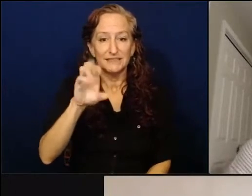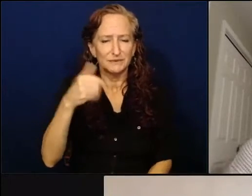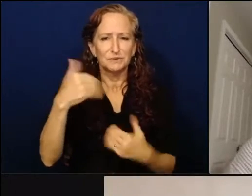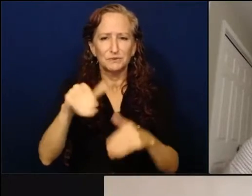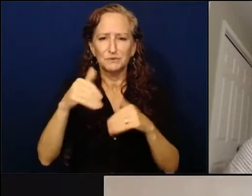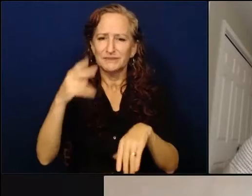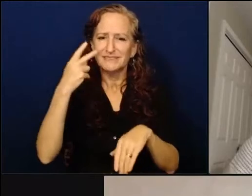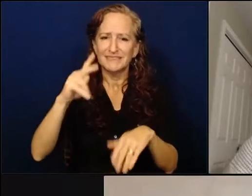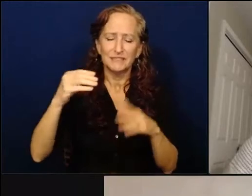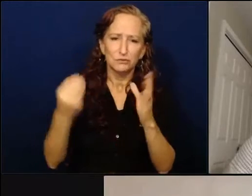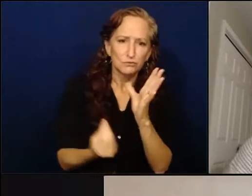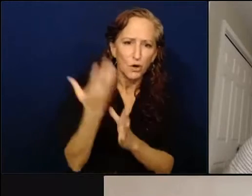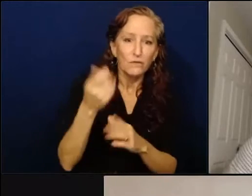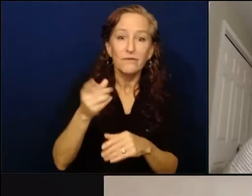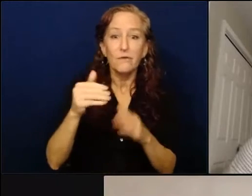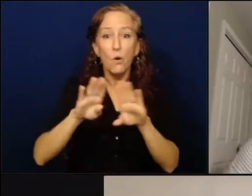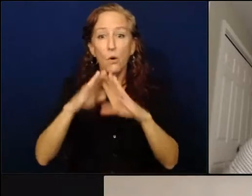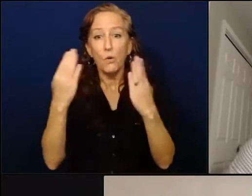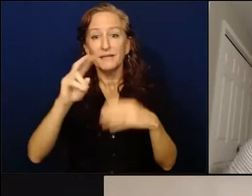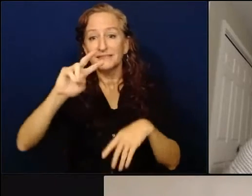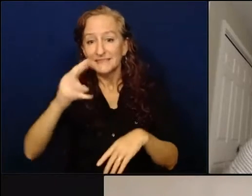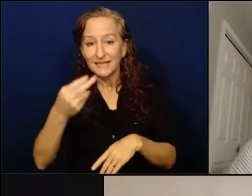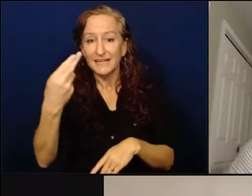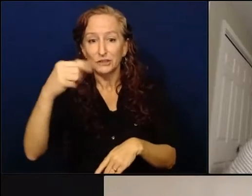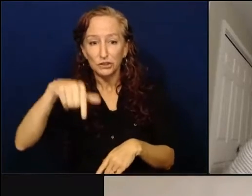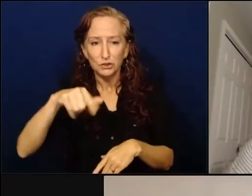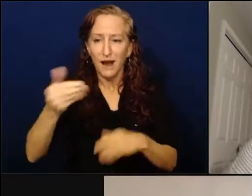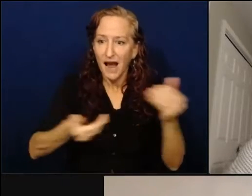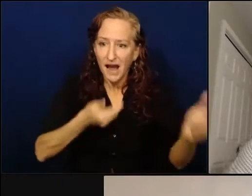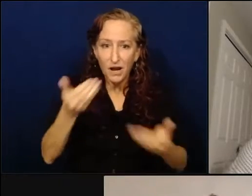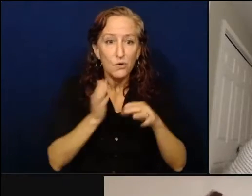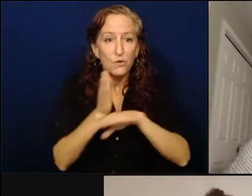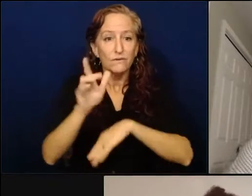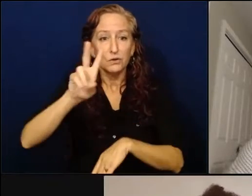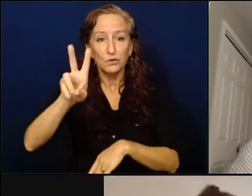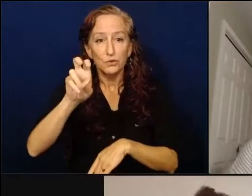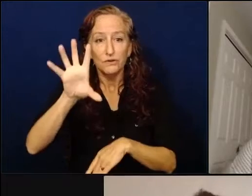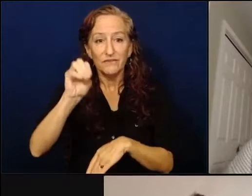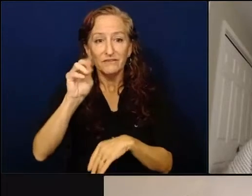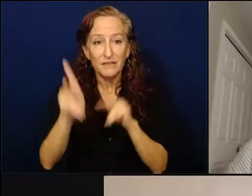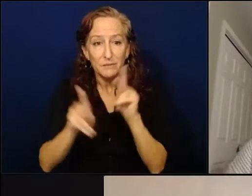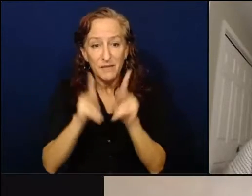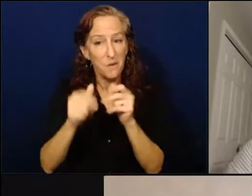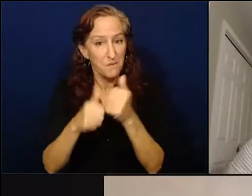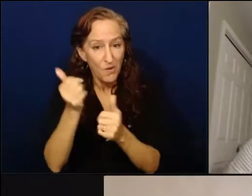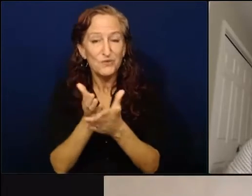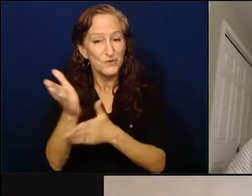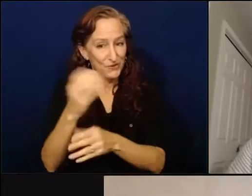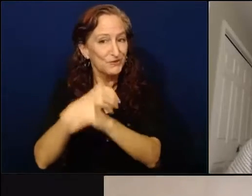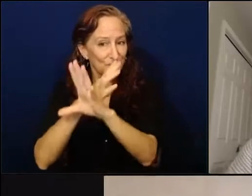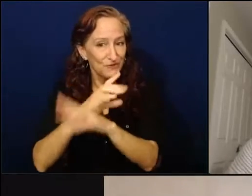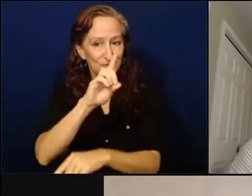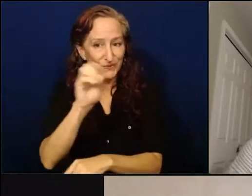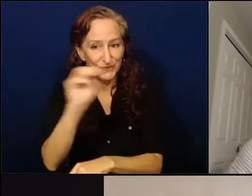new HQ, a second HQ. You've hired over 250 people, many of which you've done via Zoom. So